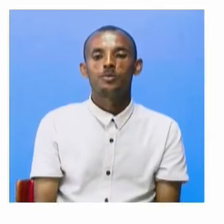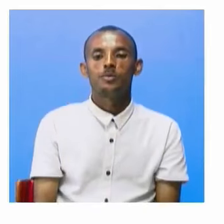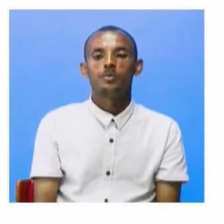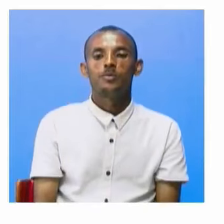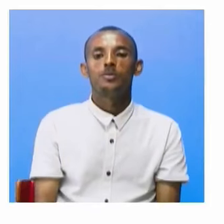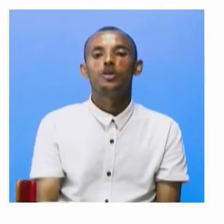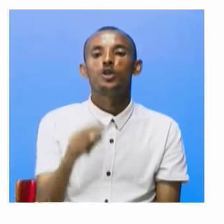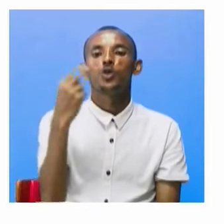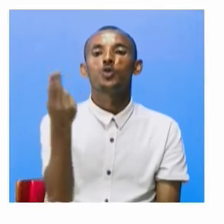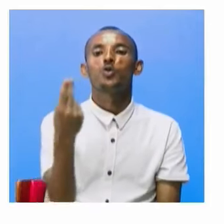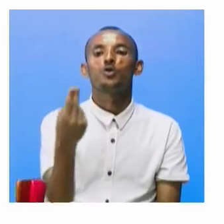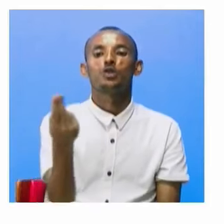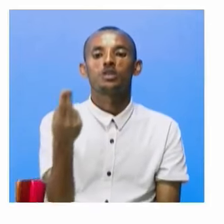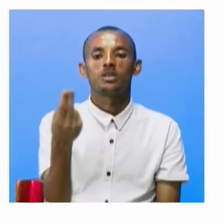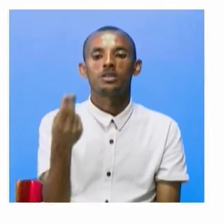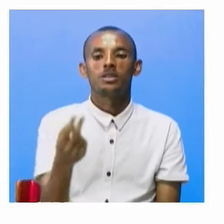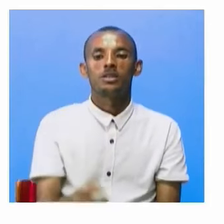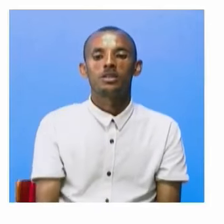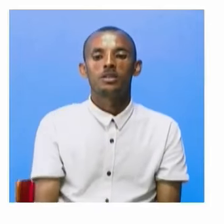use